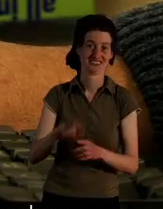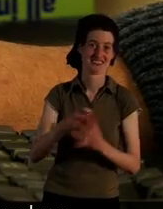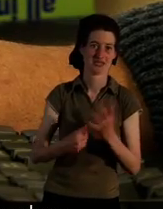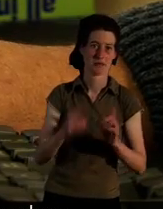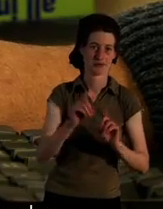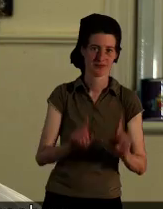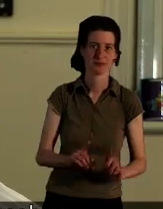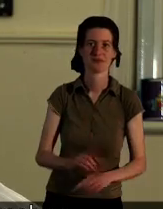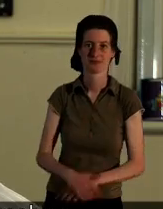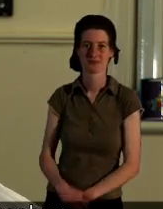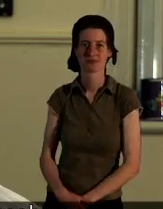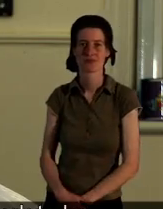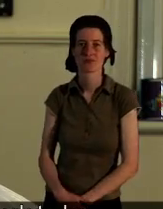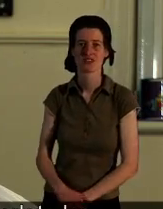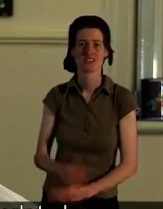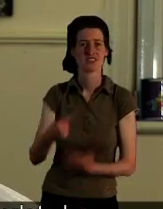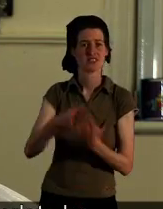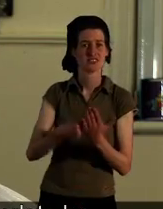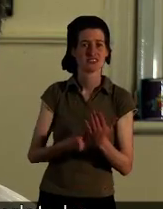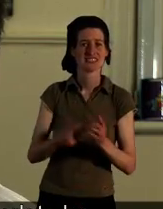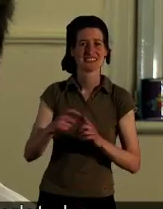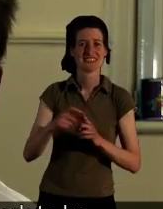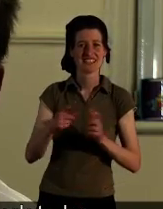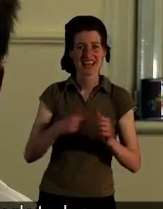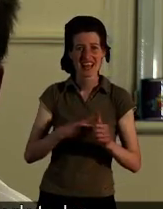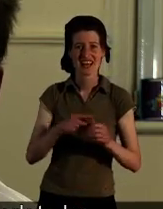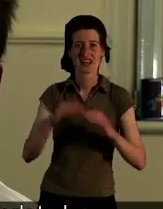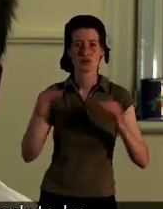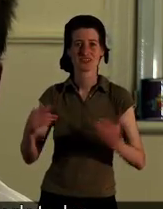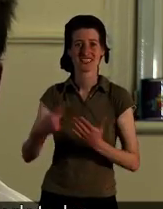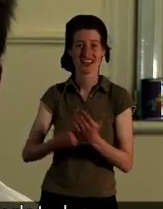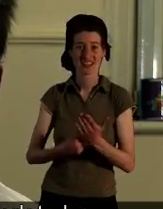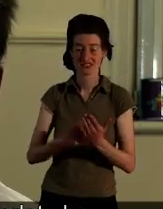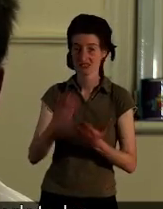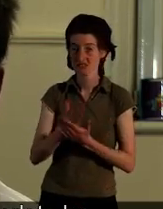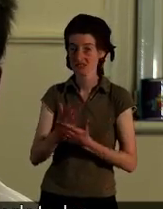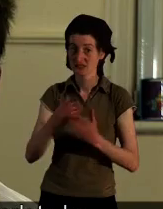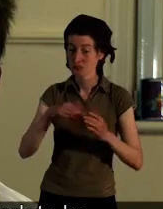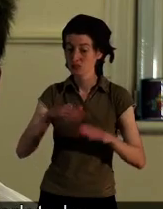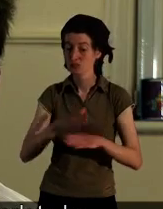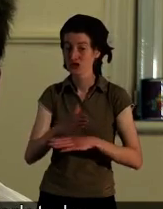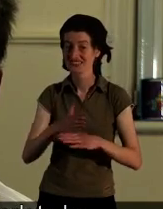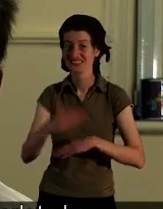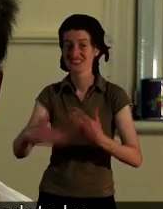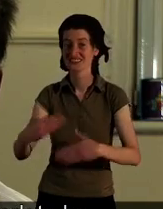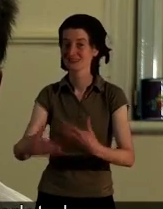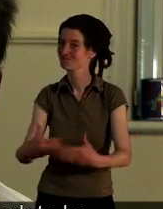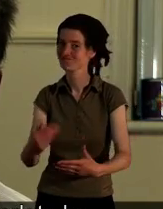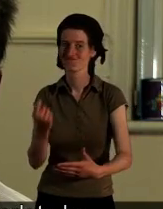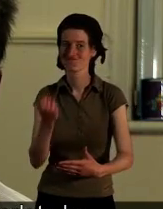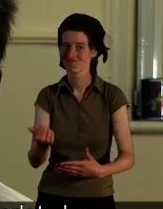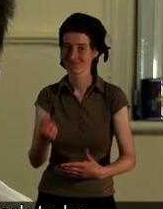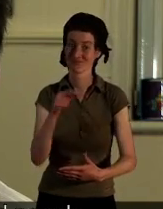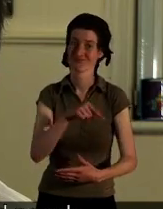Despite legislation such as the DDA and the Equalities Act, there is still a lot of work to be done in terms of